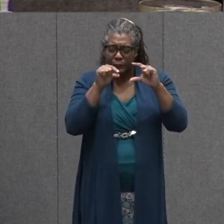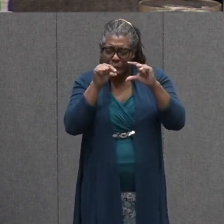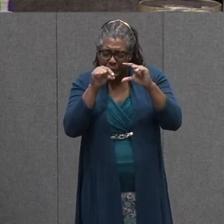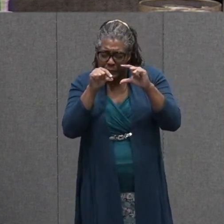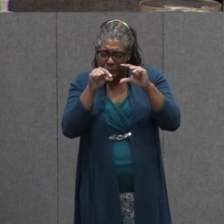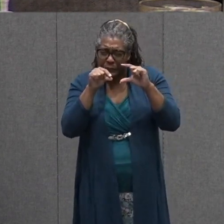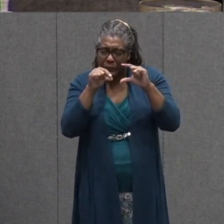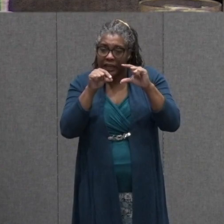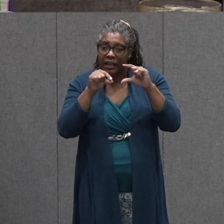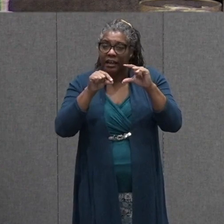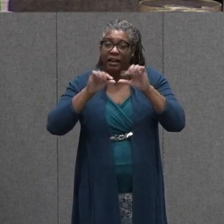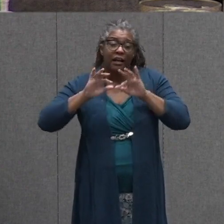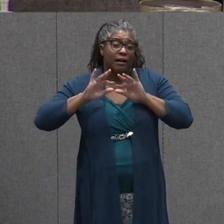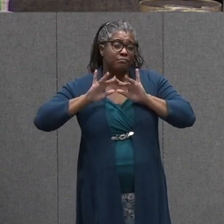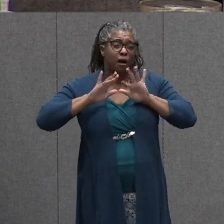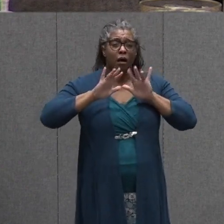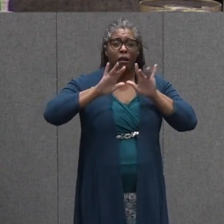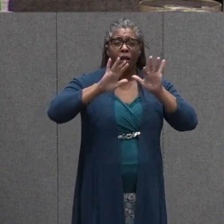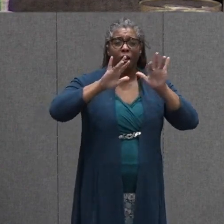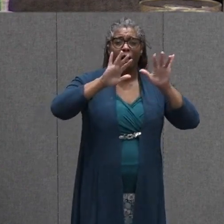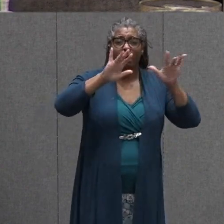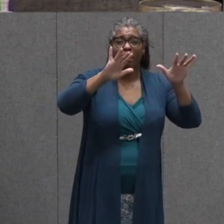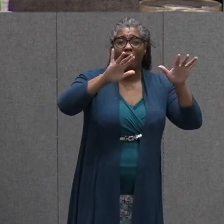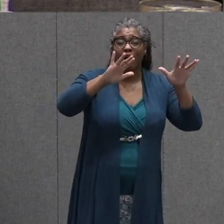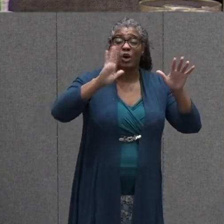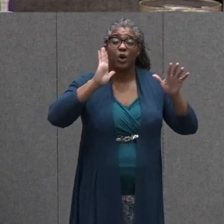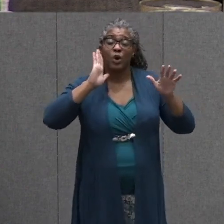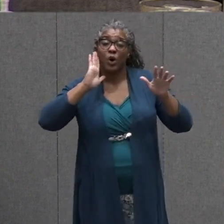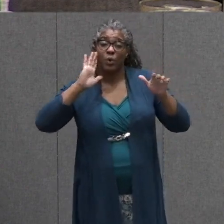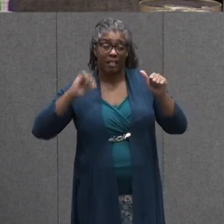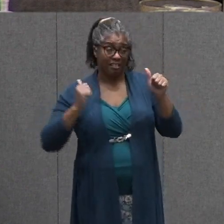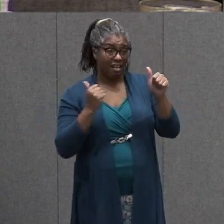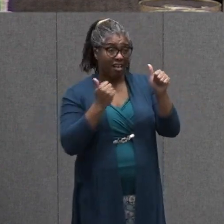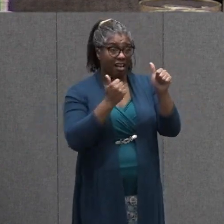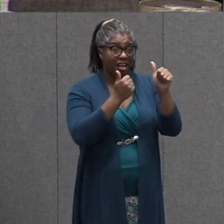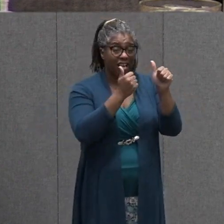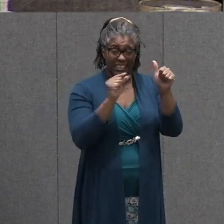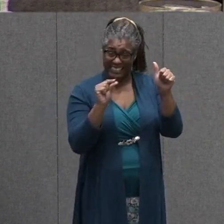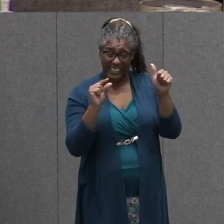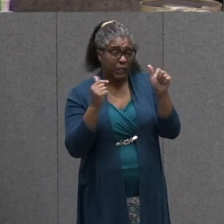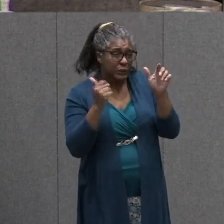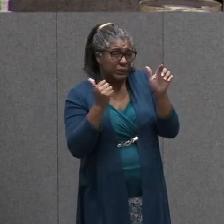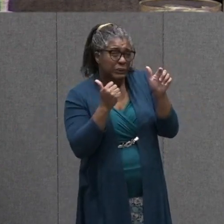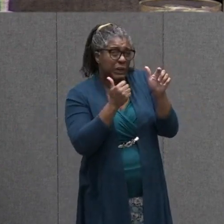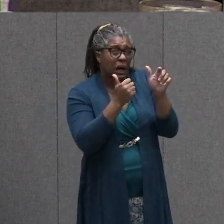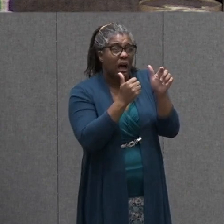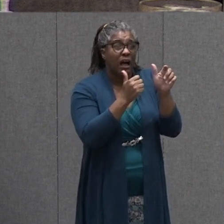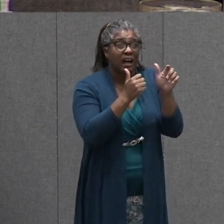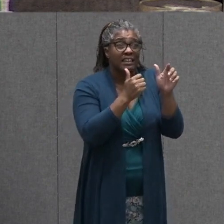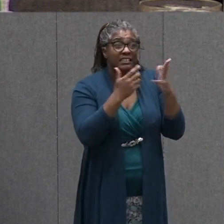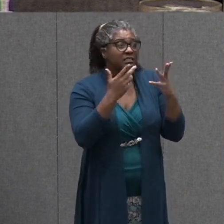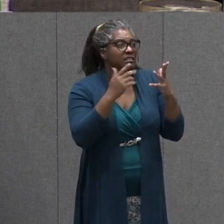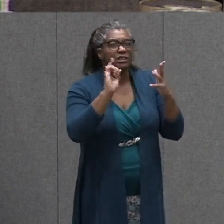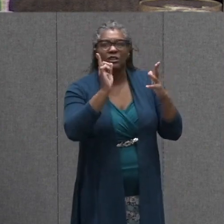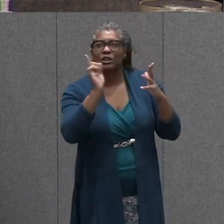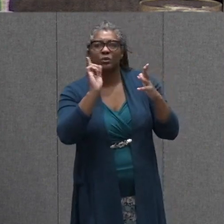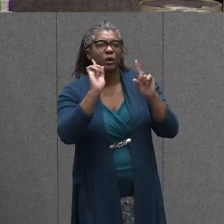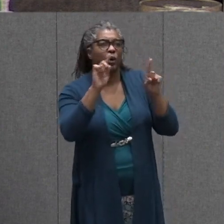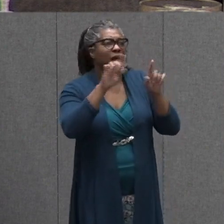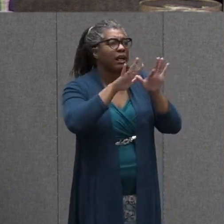parts that I might be able to sound out. I see E and R together. And I think about my